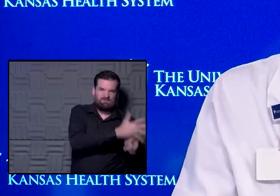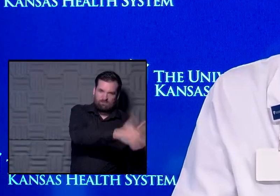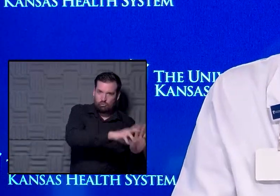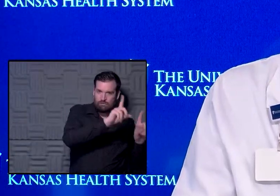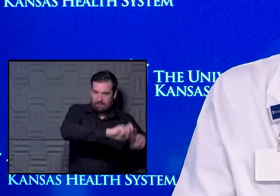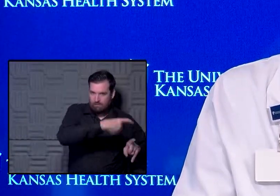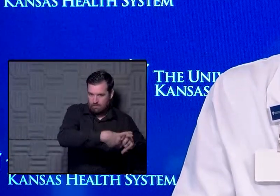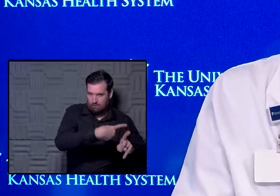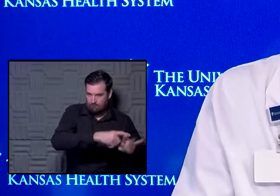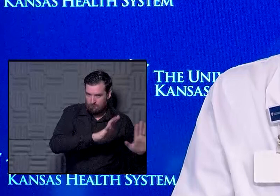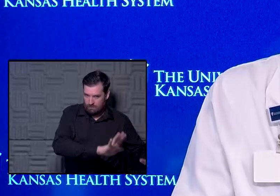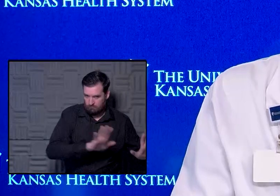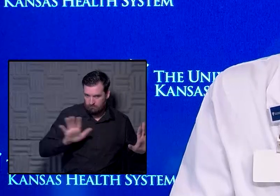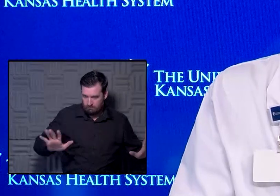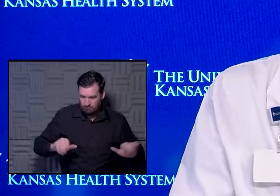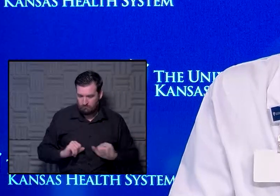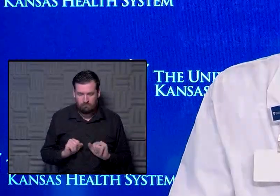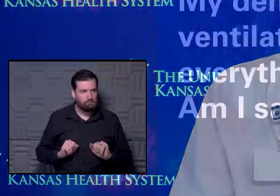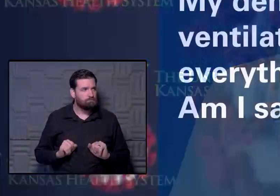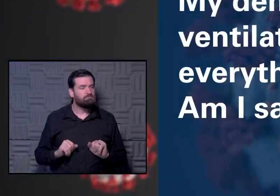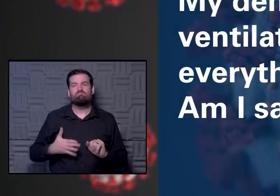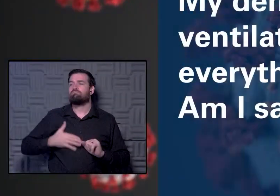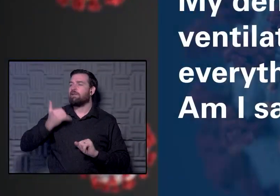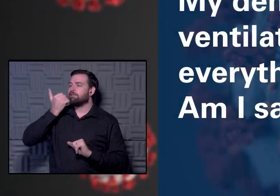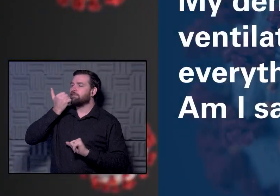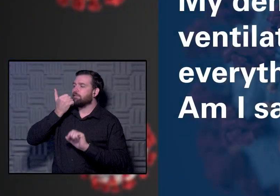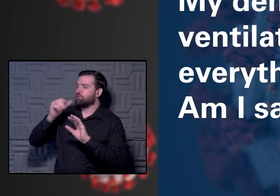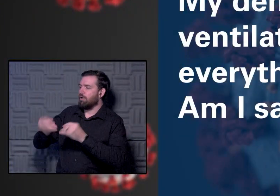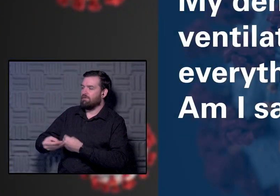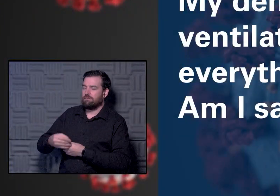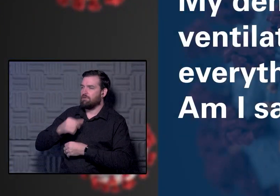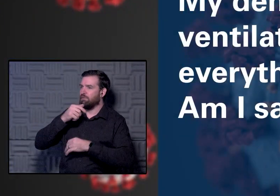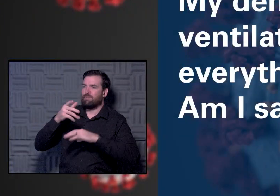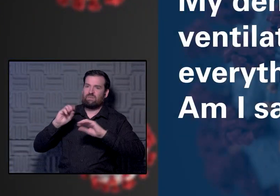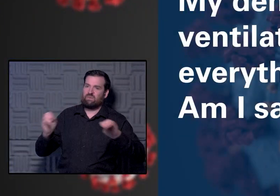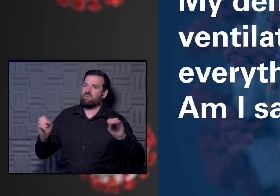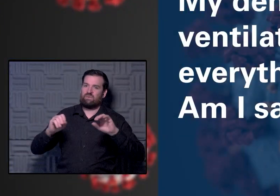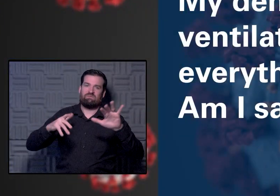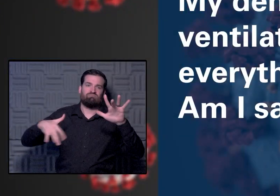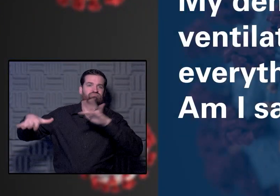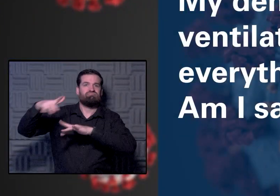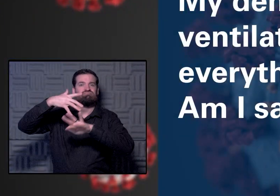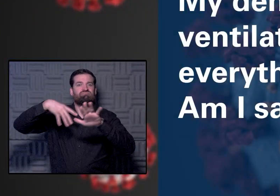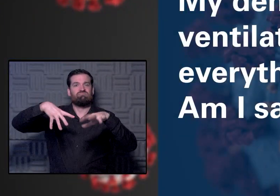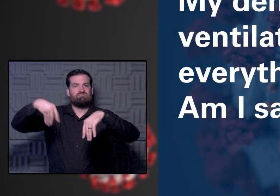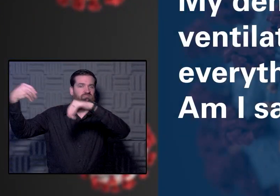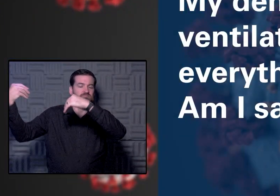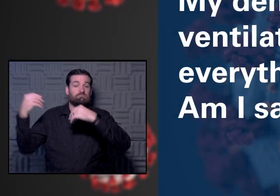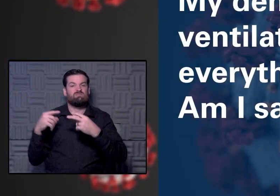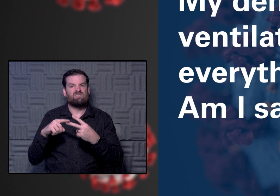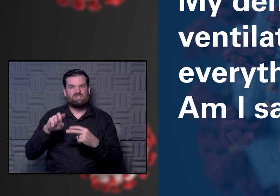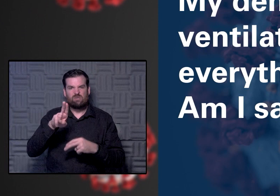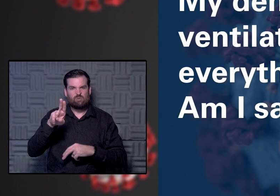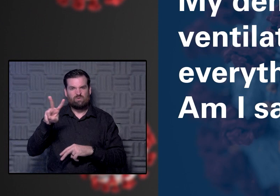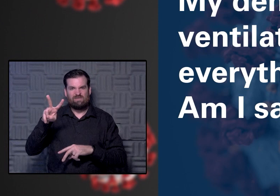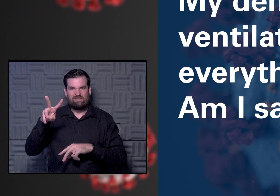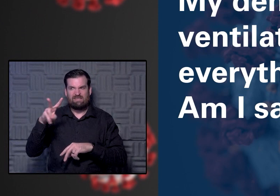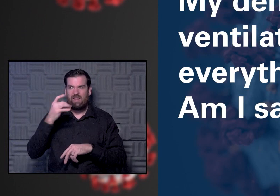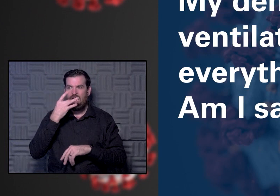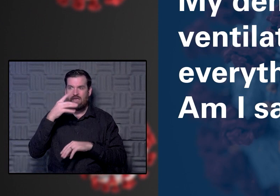positive. All right, my dentist office is not ventilated. They say they clean everything with a UV lamp. Am I